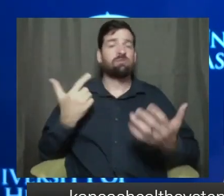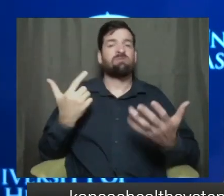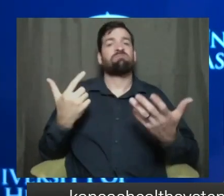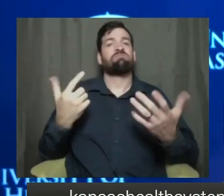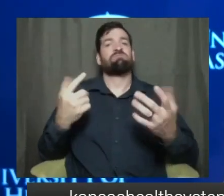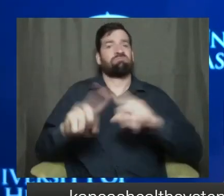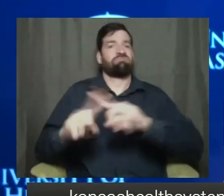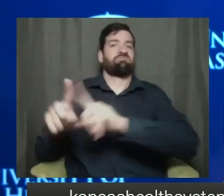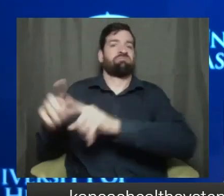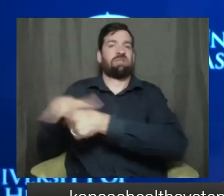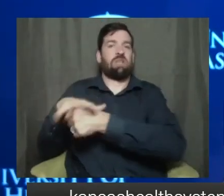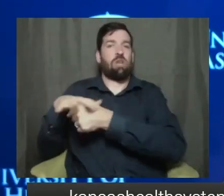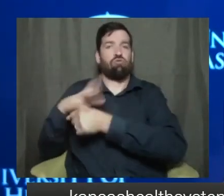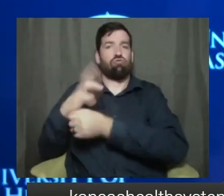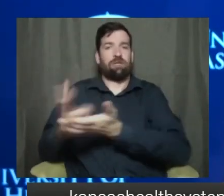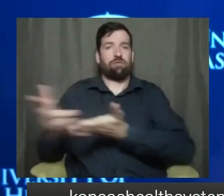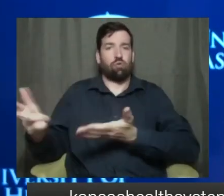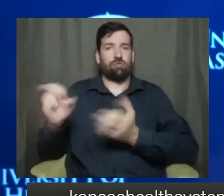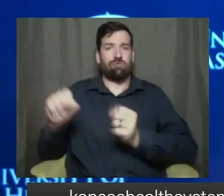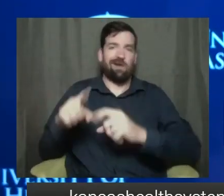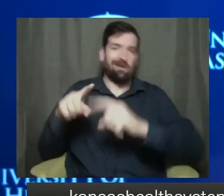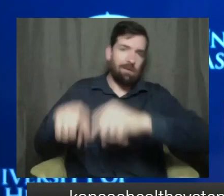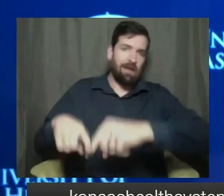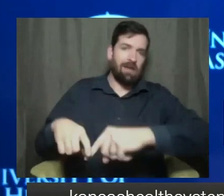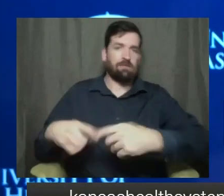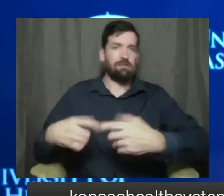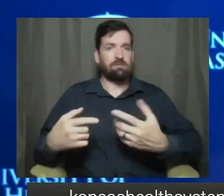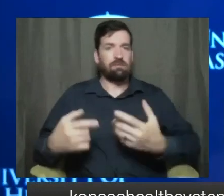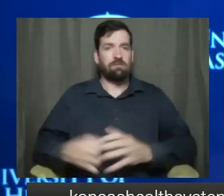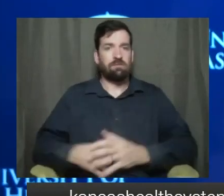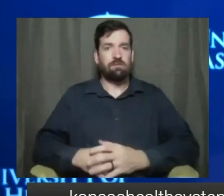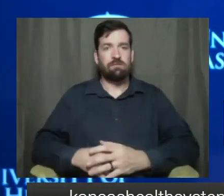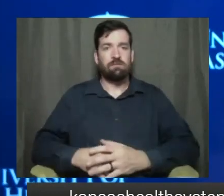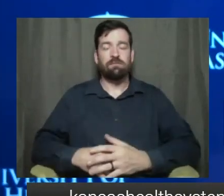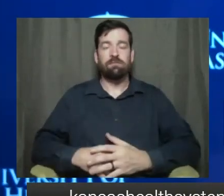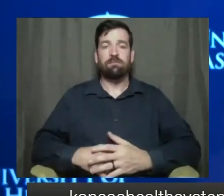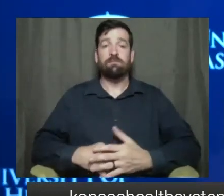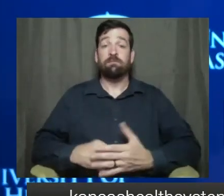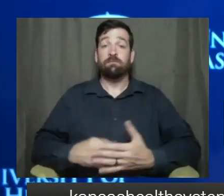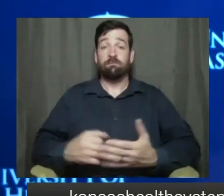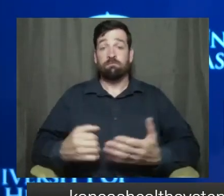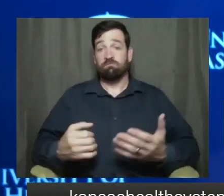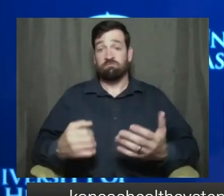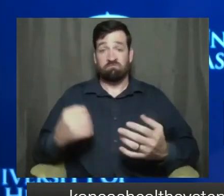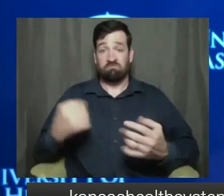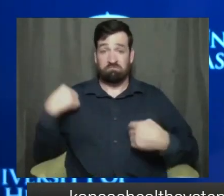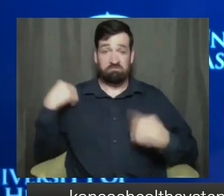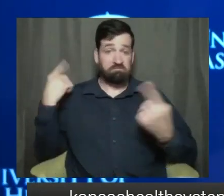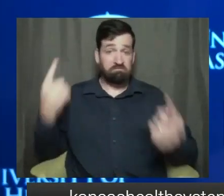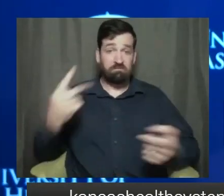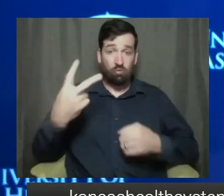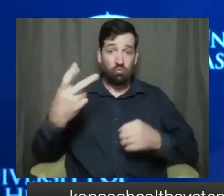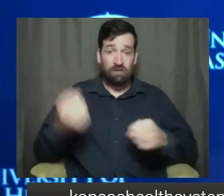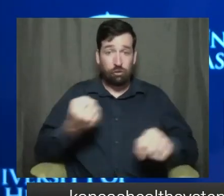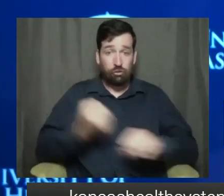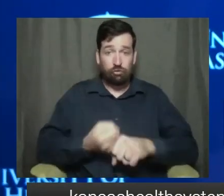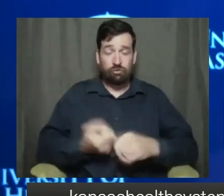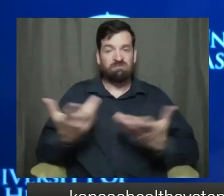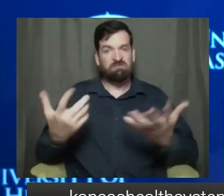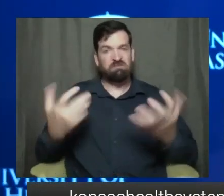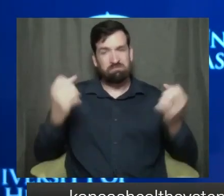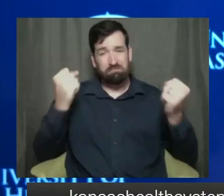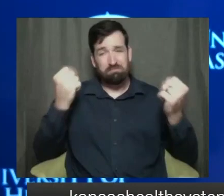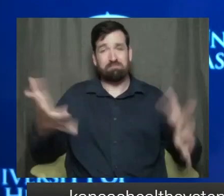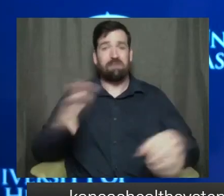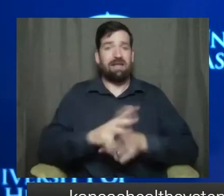locally that you can rely on, because if anything, the last 2 years have shown us there's plenty of suffering out there, and we